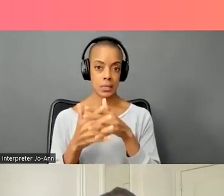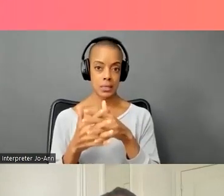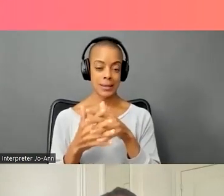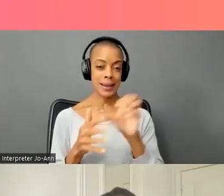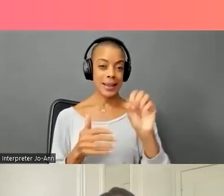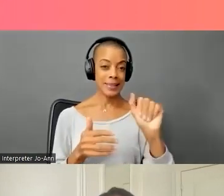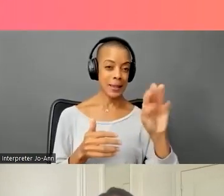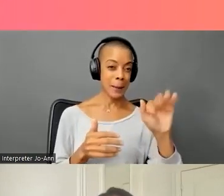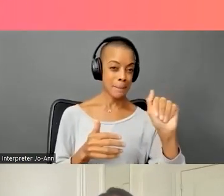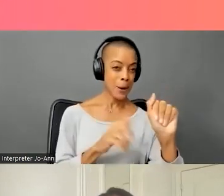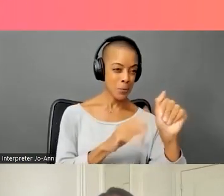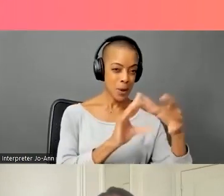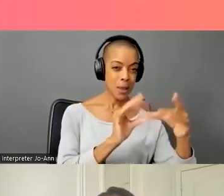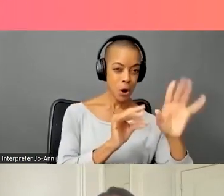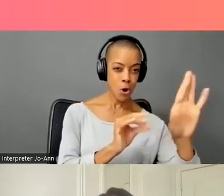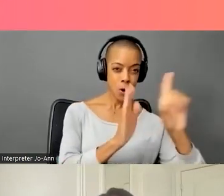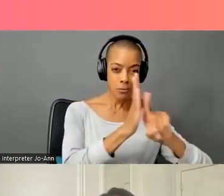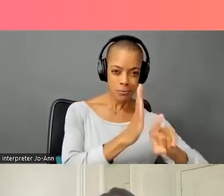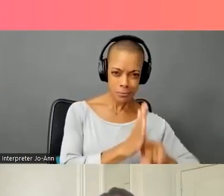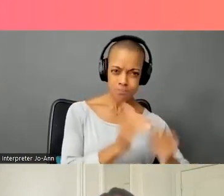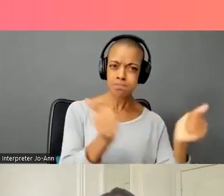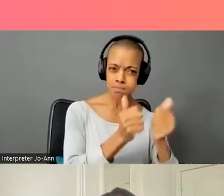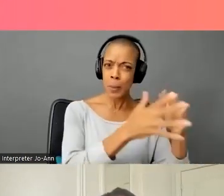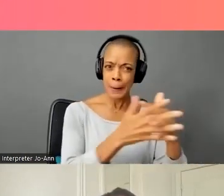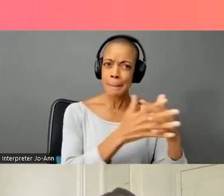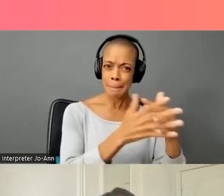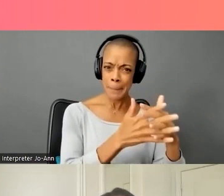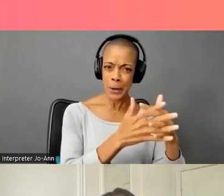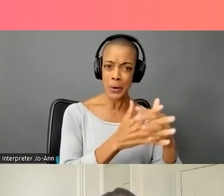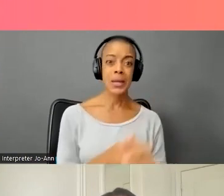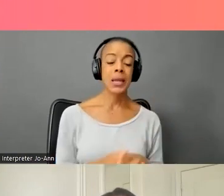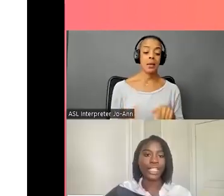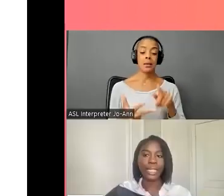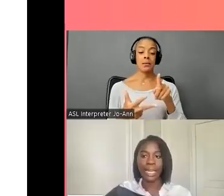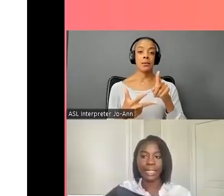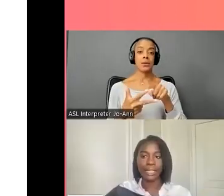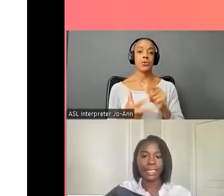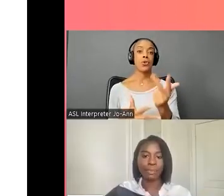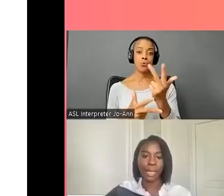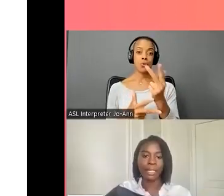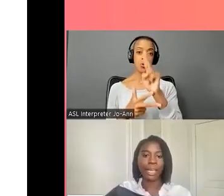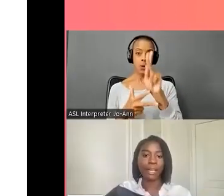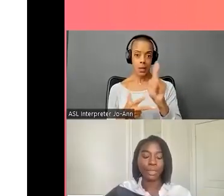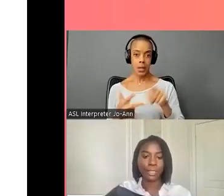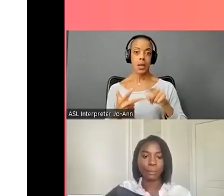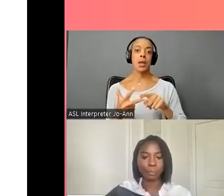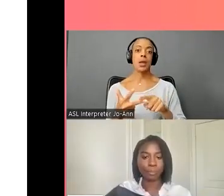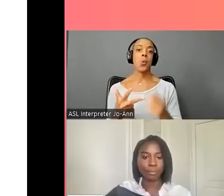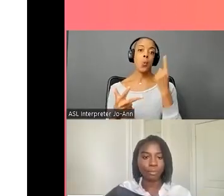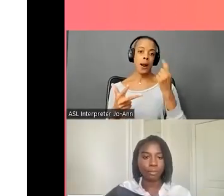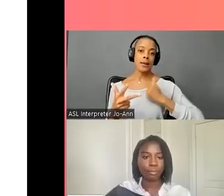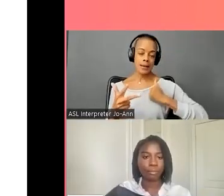of echoed that in her findings as well. A lot of them were American, 3 from the UK, and then 1 each in Canada, Spain, and